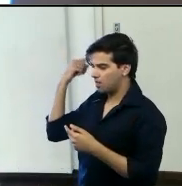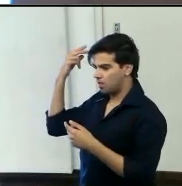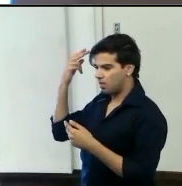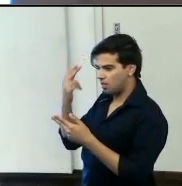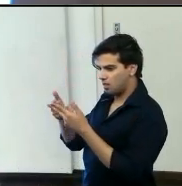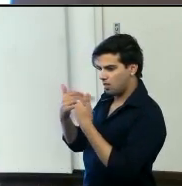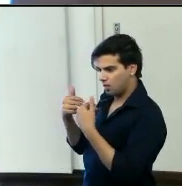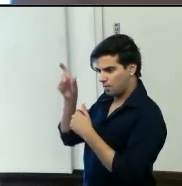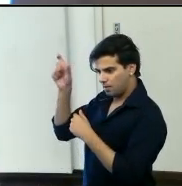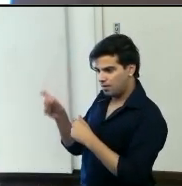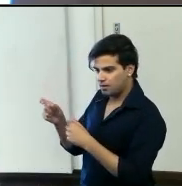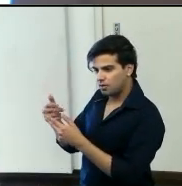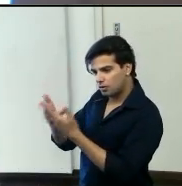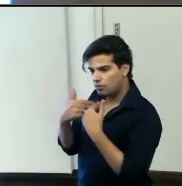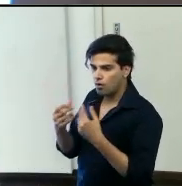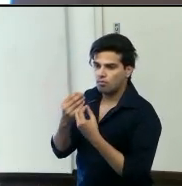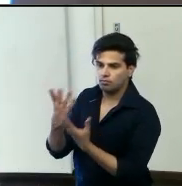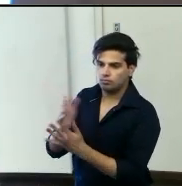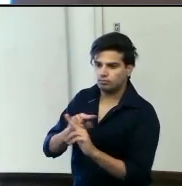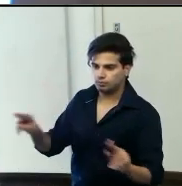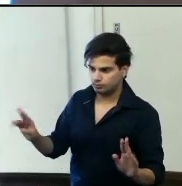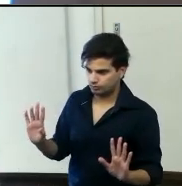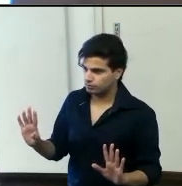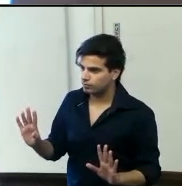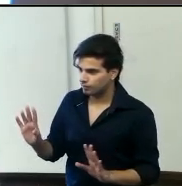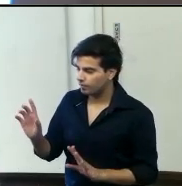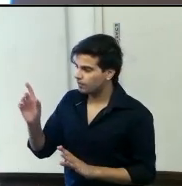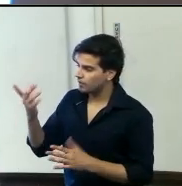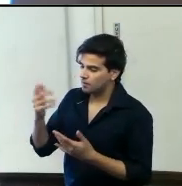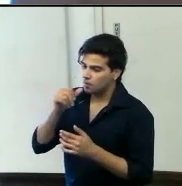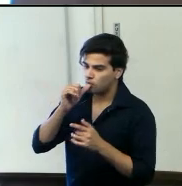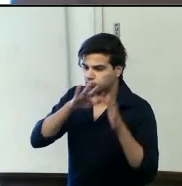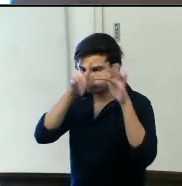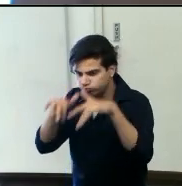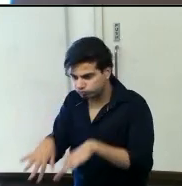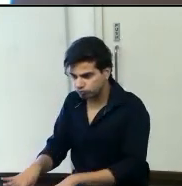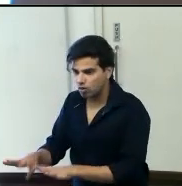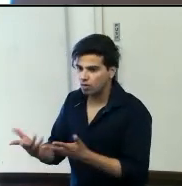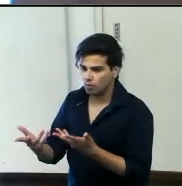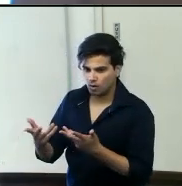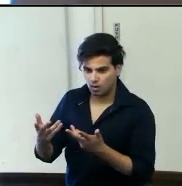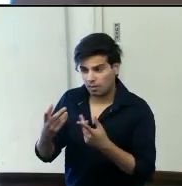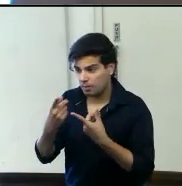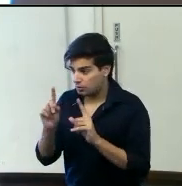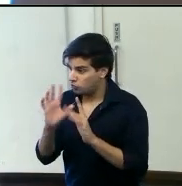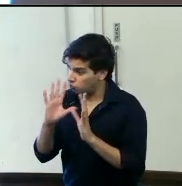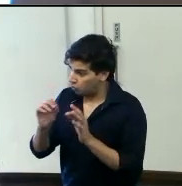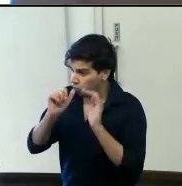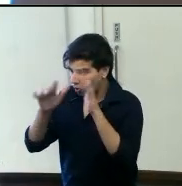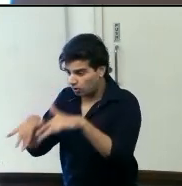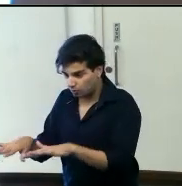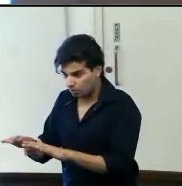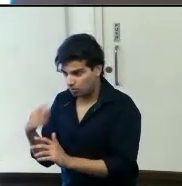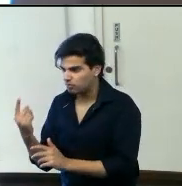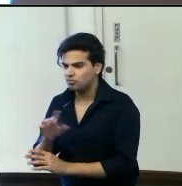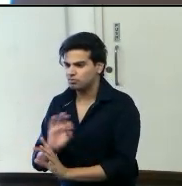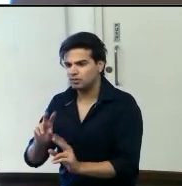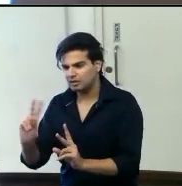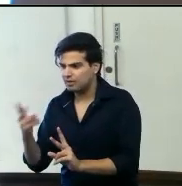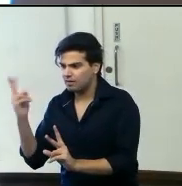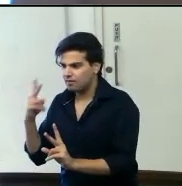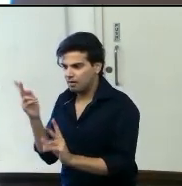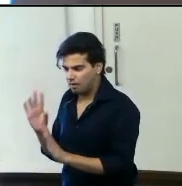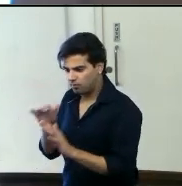work. I said, okay, fine. Yeah. But somebody else saw waterfall. Yeah. But is that the only thing? That is not the only thing. So this